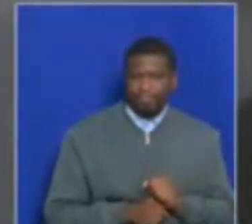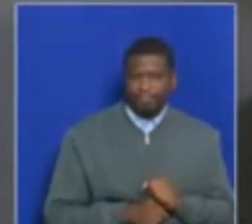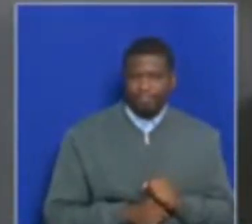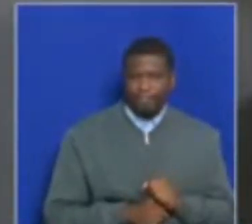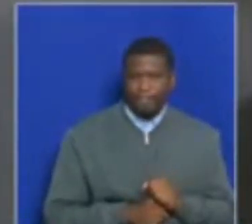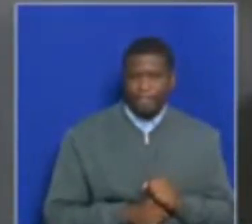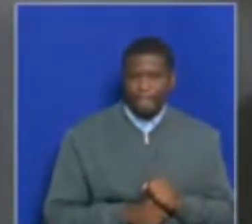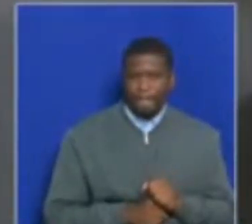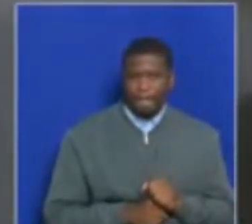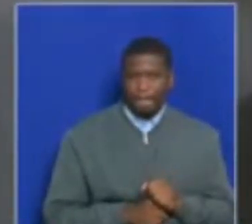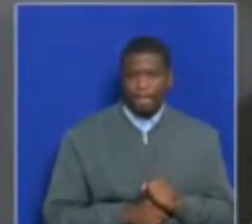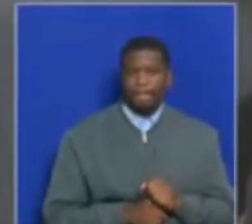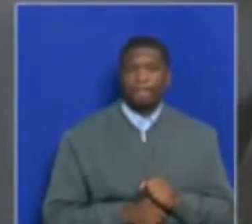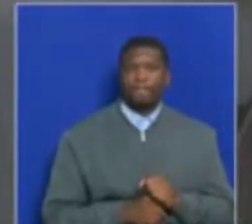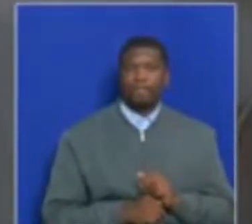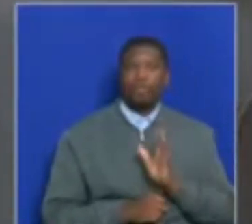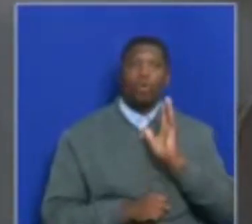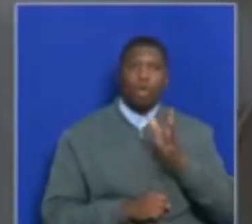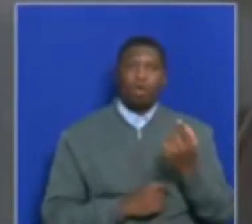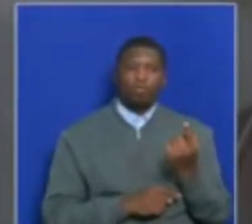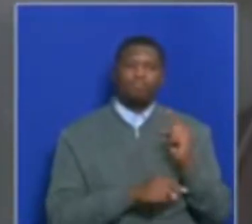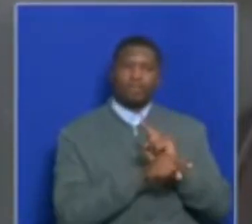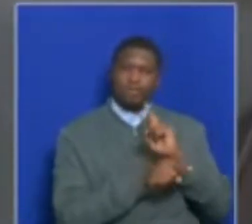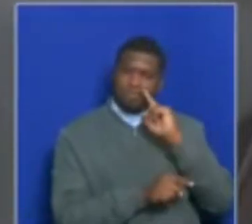There will be evidence to that effect.